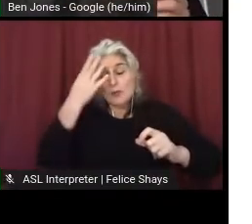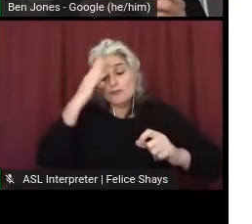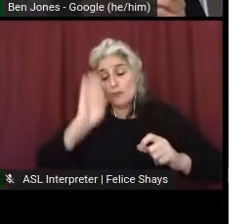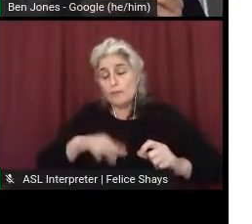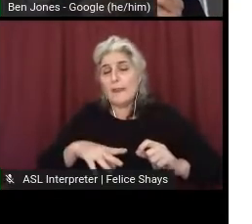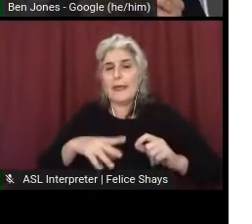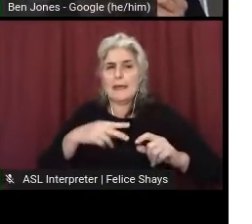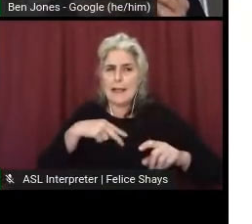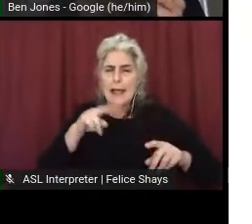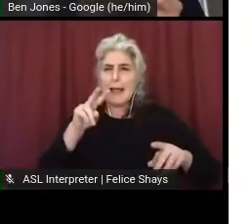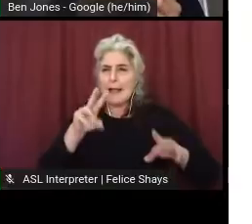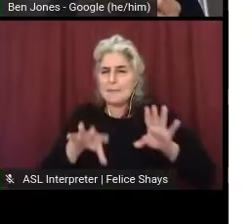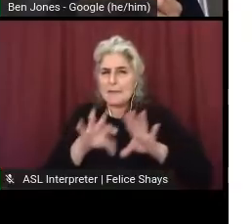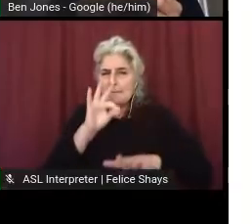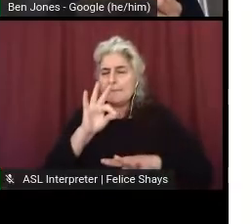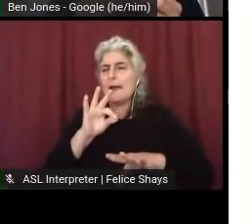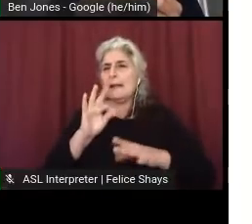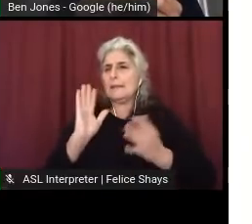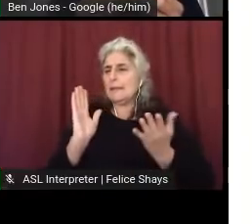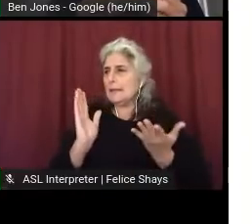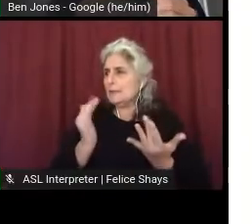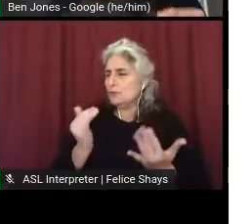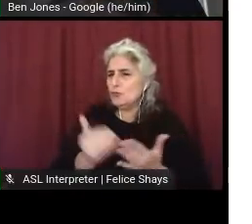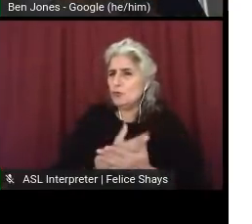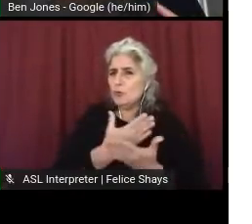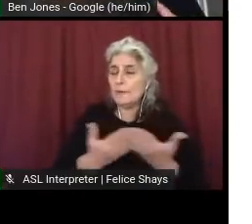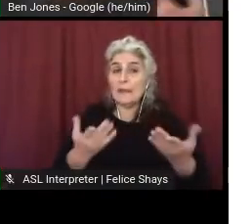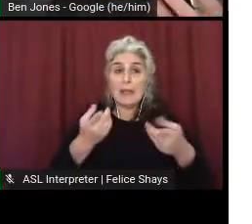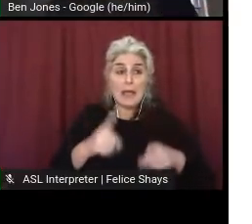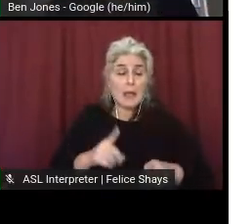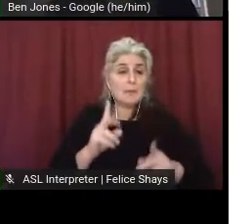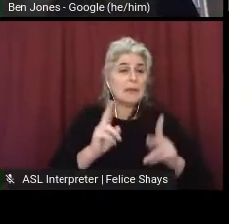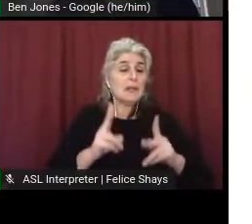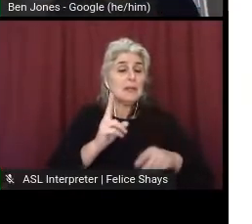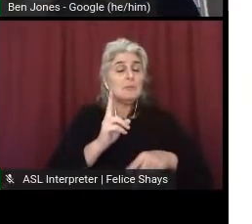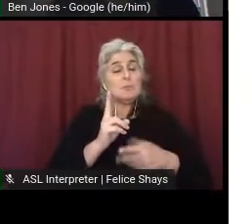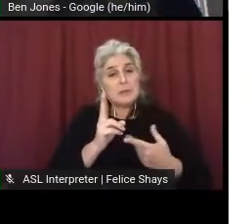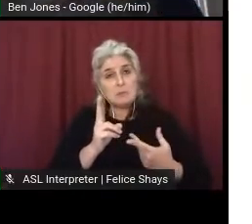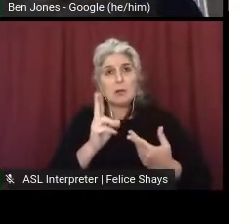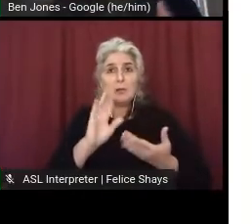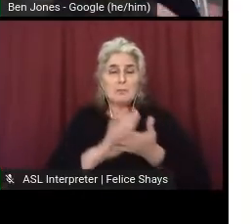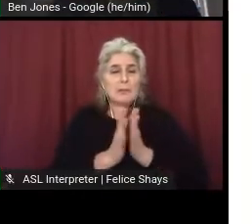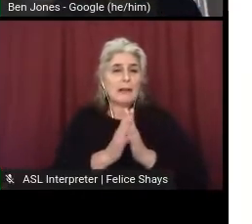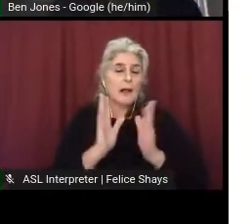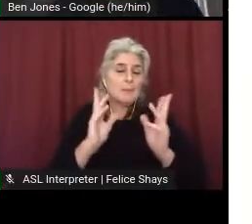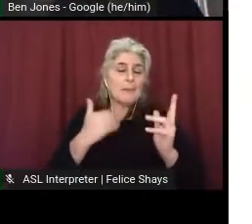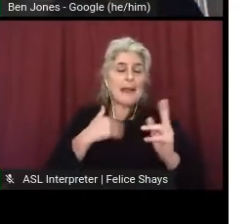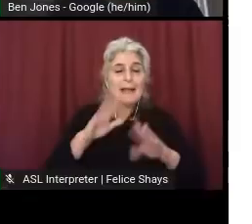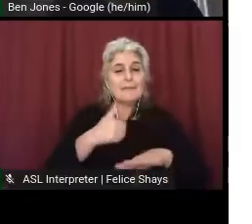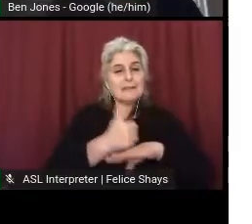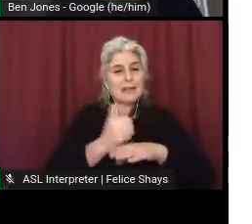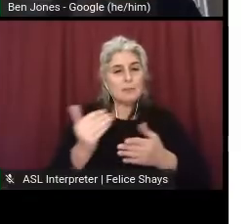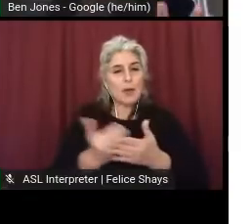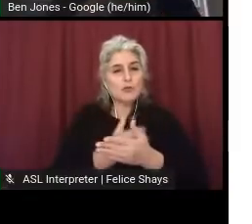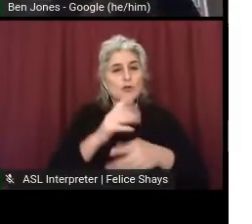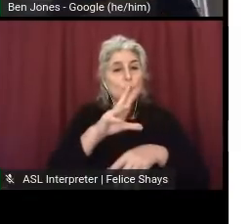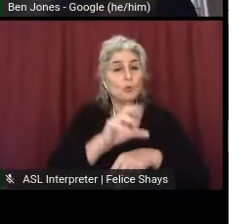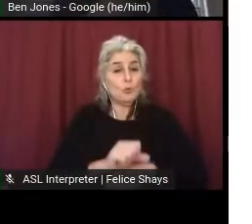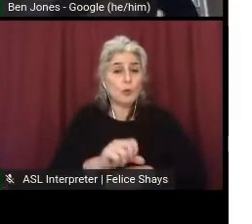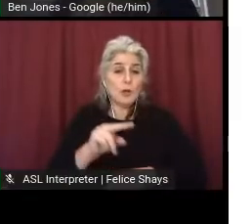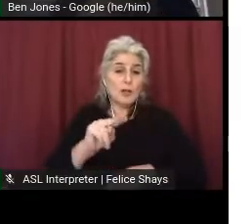of new normal, but still in crisis mode. And the things that people are searching for and the activities that they're engaging